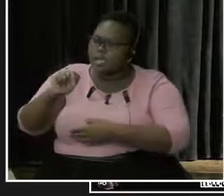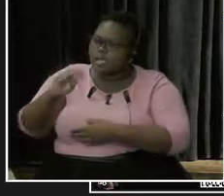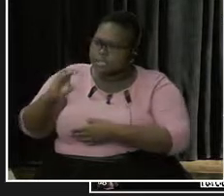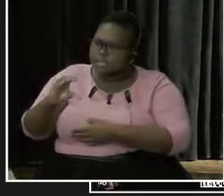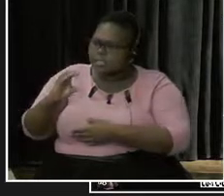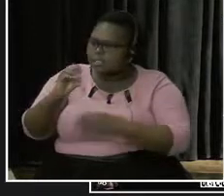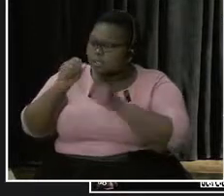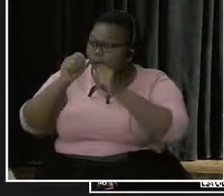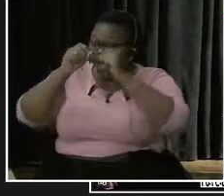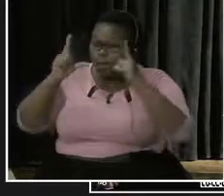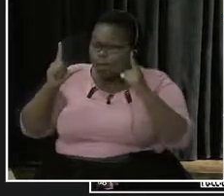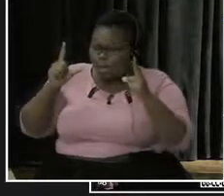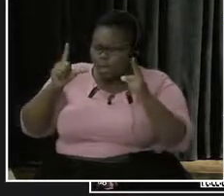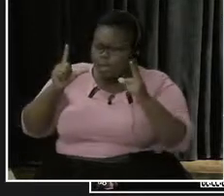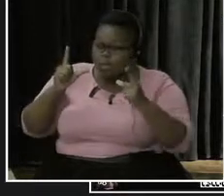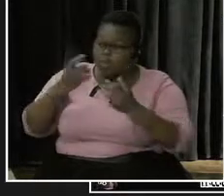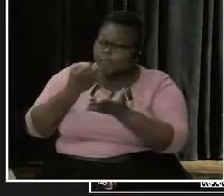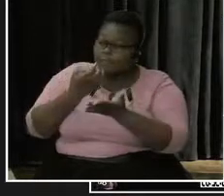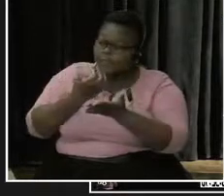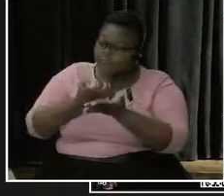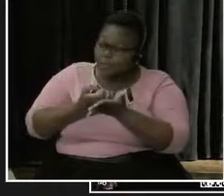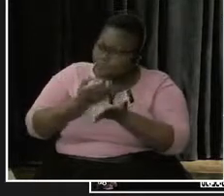tough economic